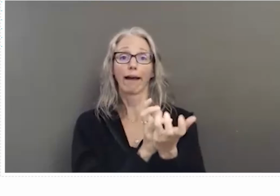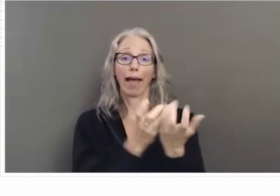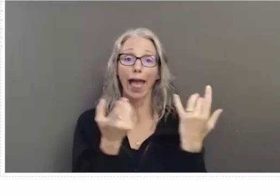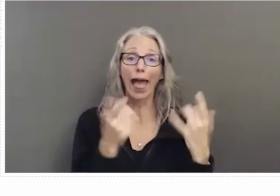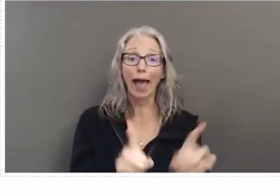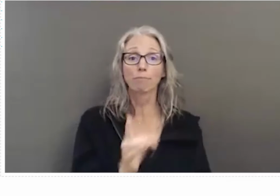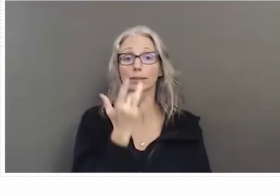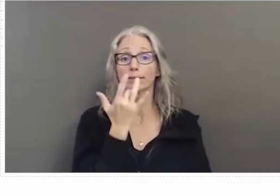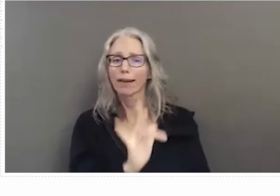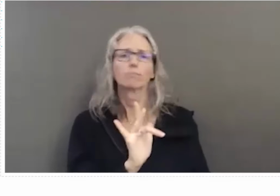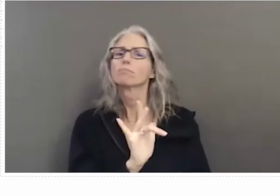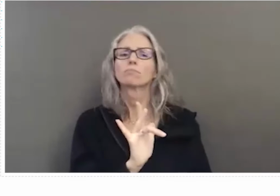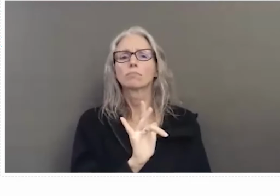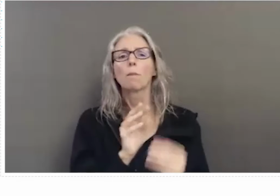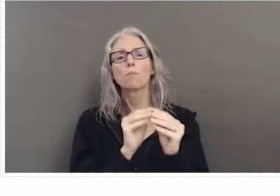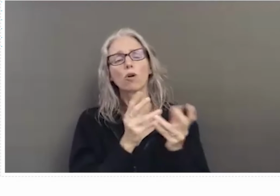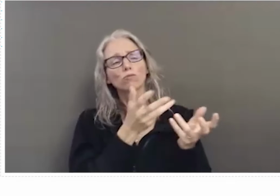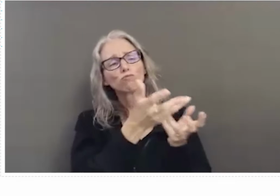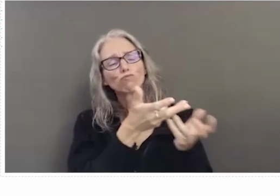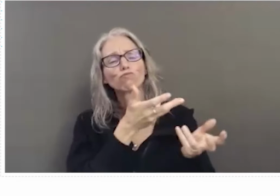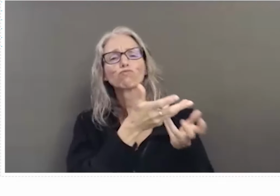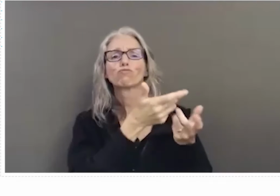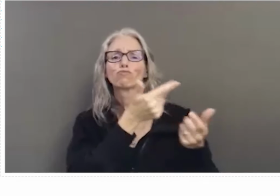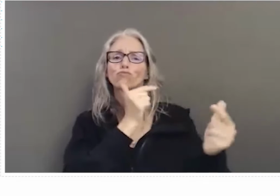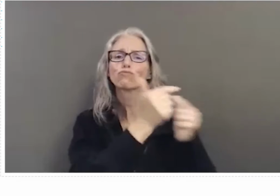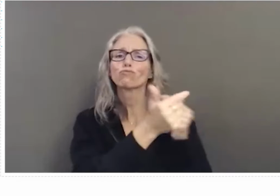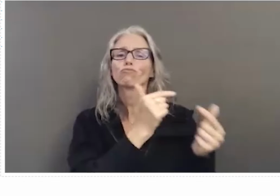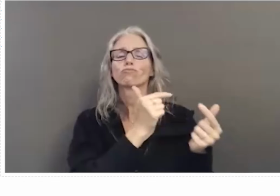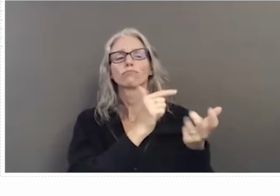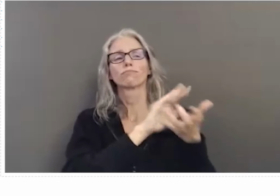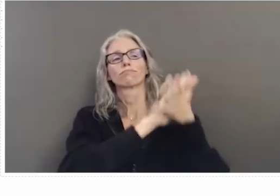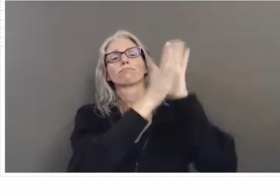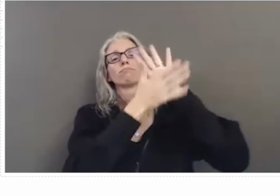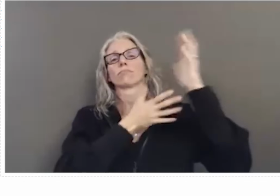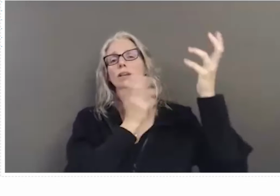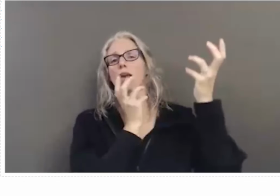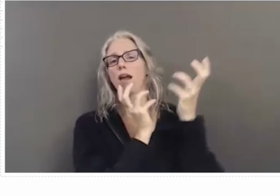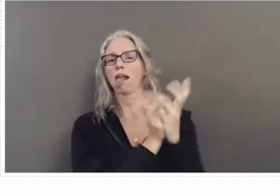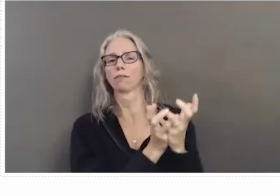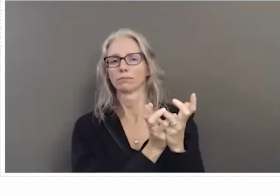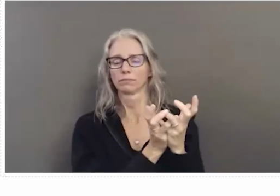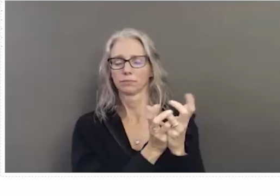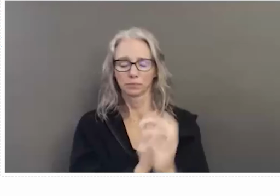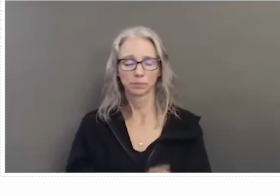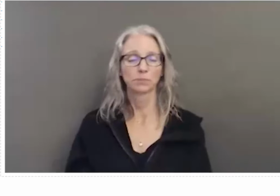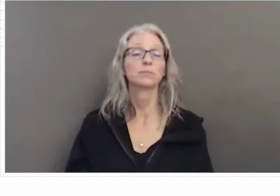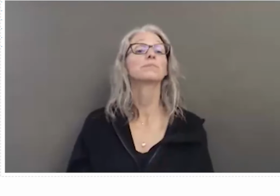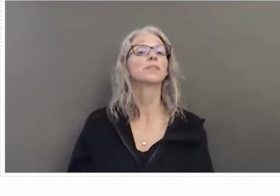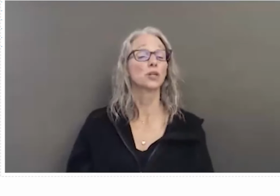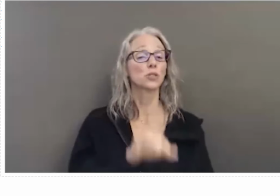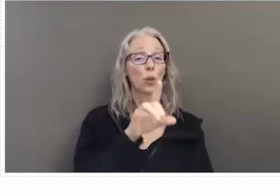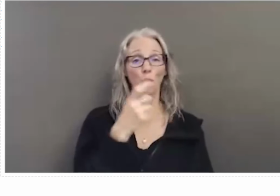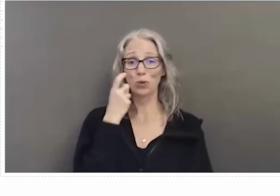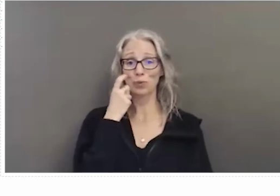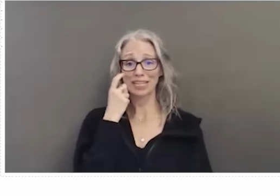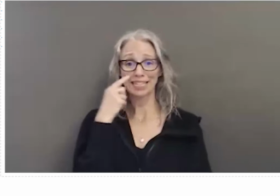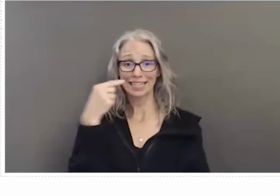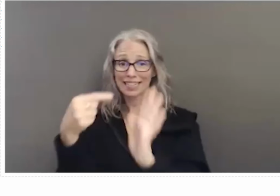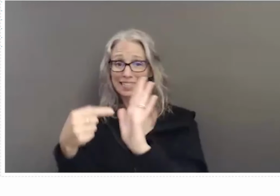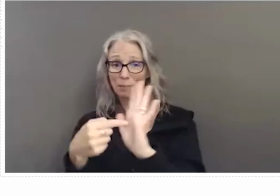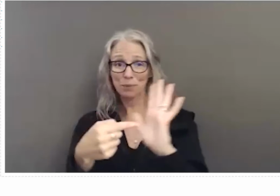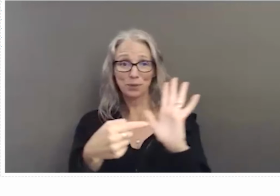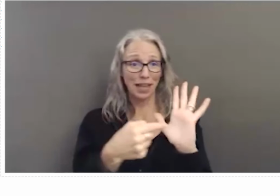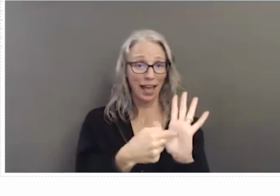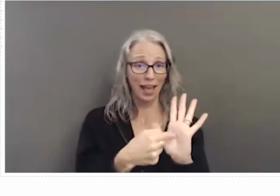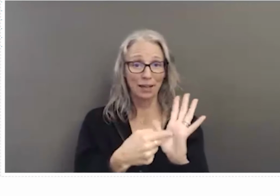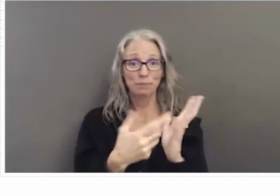sharing a little bit more of that story. As we think about those specific examples, I would be remiss, Derek,